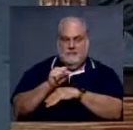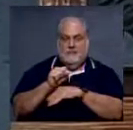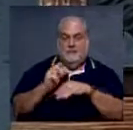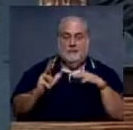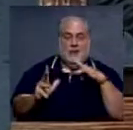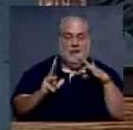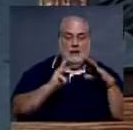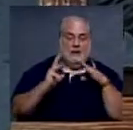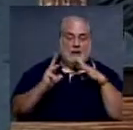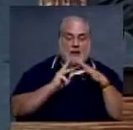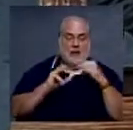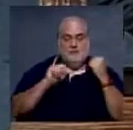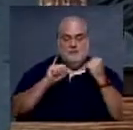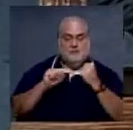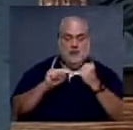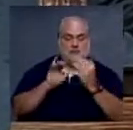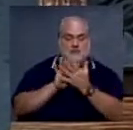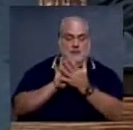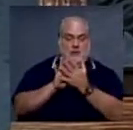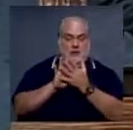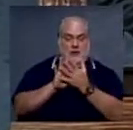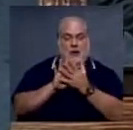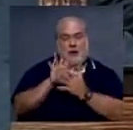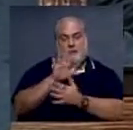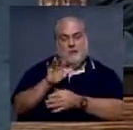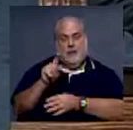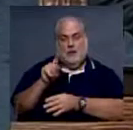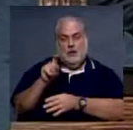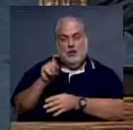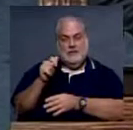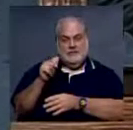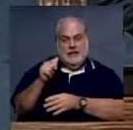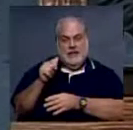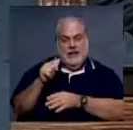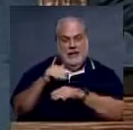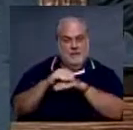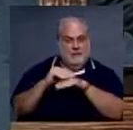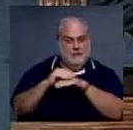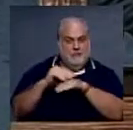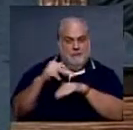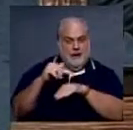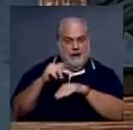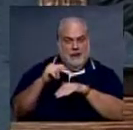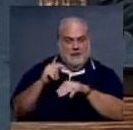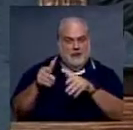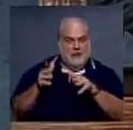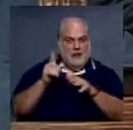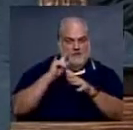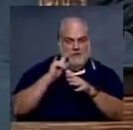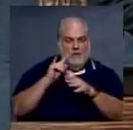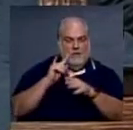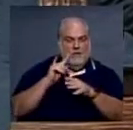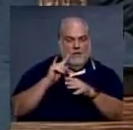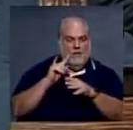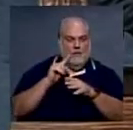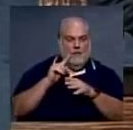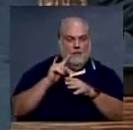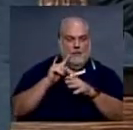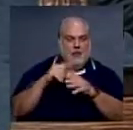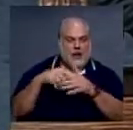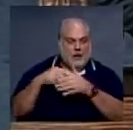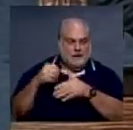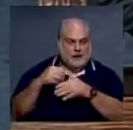Holidays and high-traffic weekends are projected at 110 pets. Pets will be allowed outside for 4 to 5